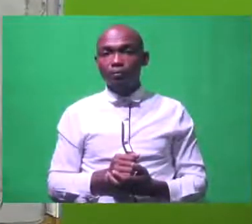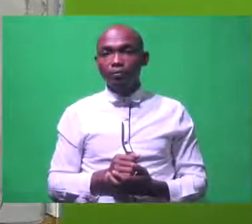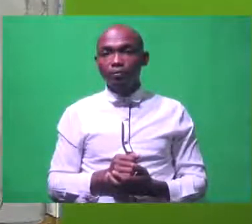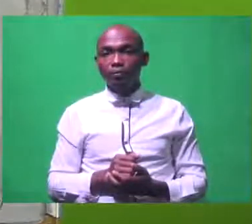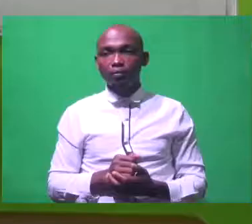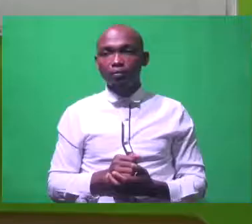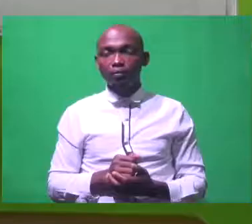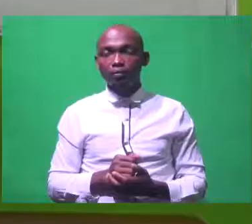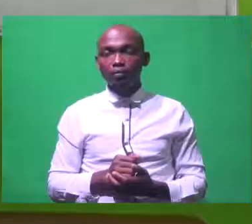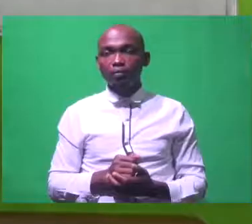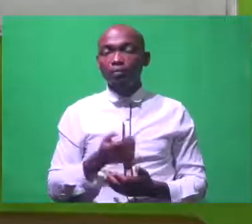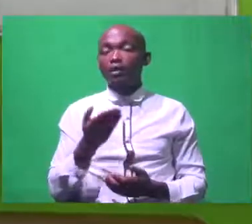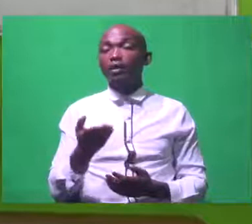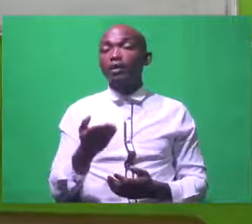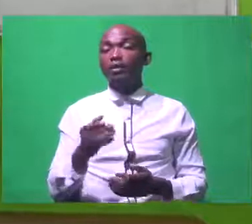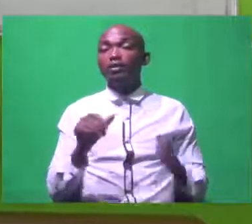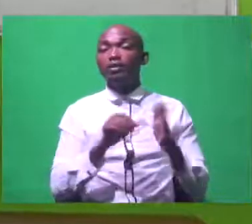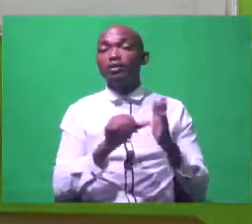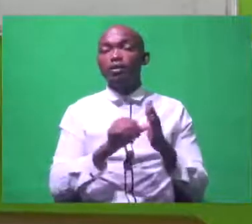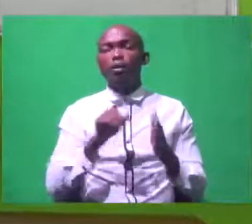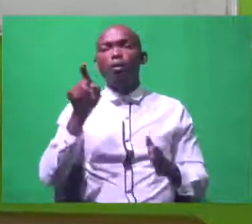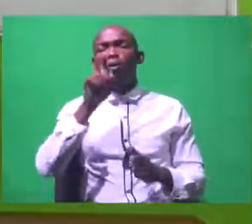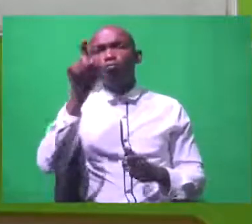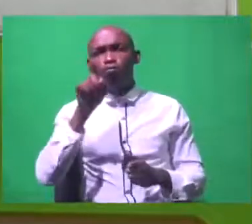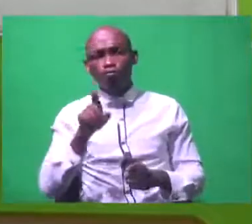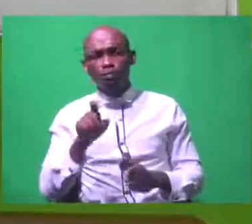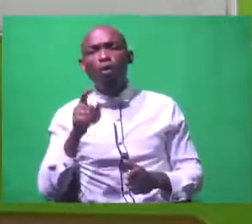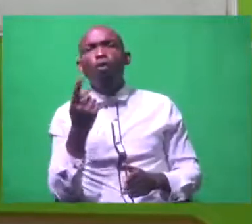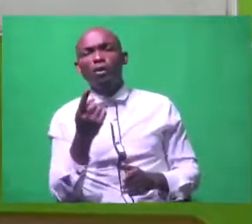Dear student, what is primitive communalism?